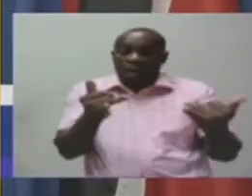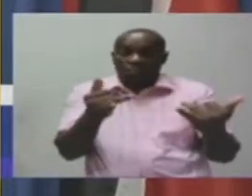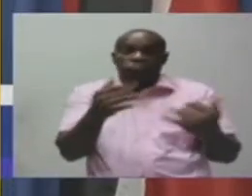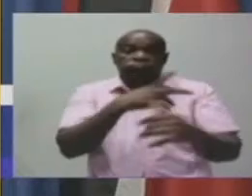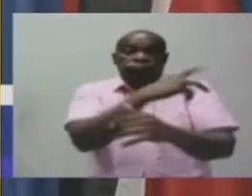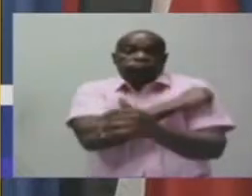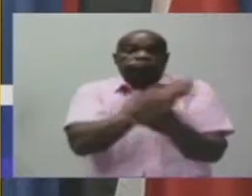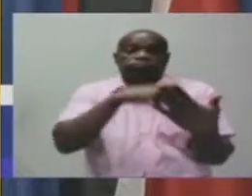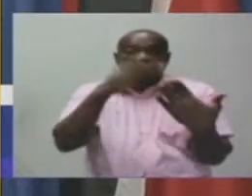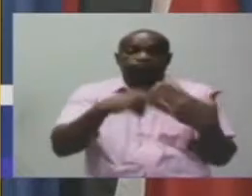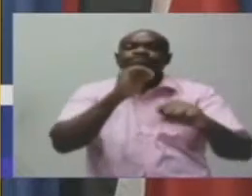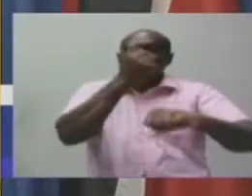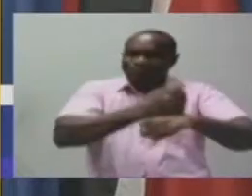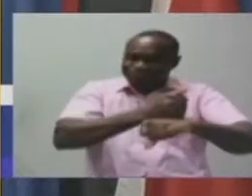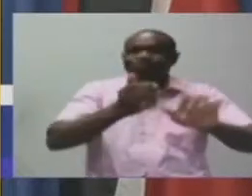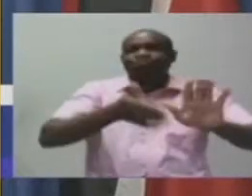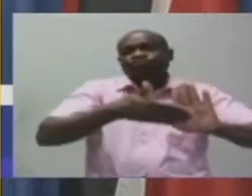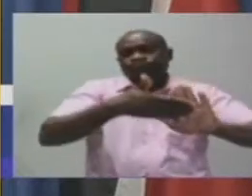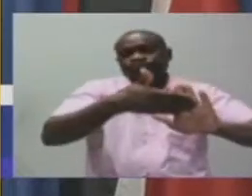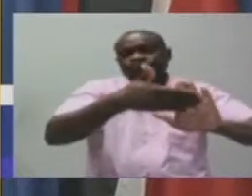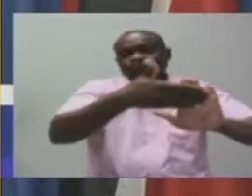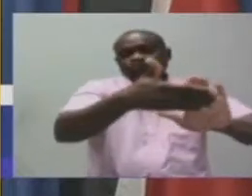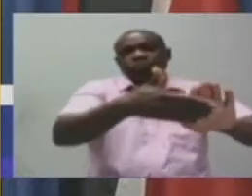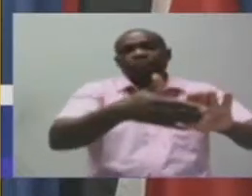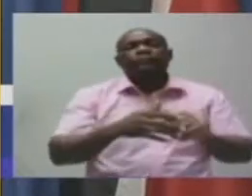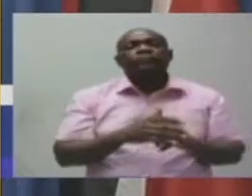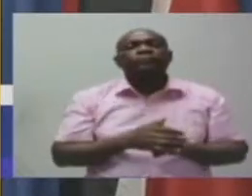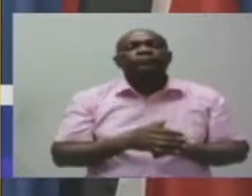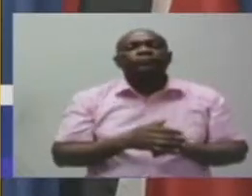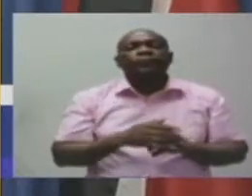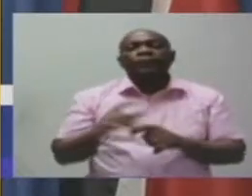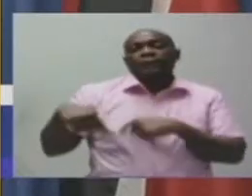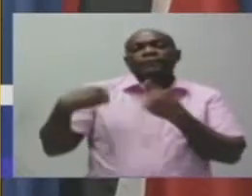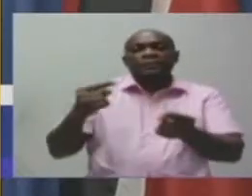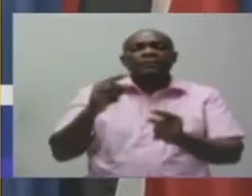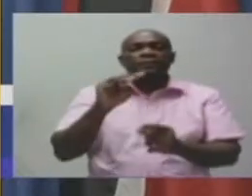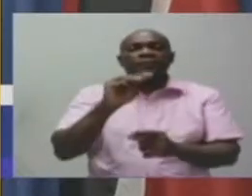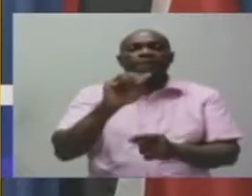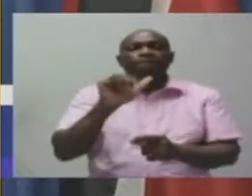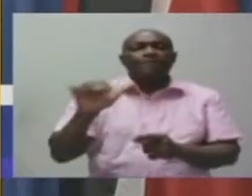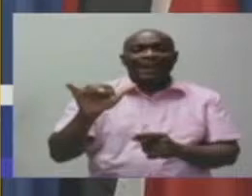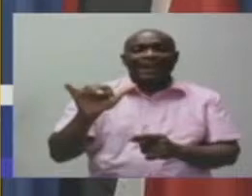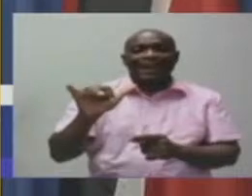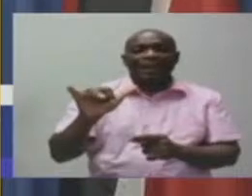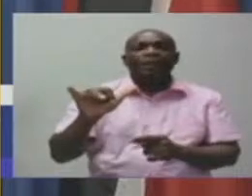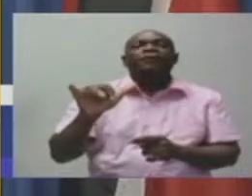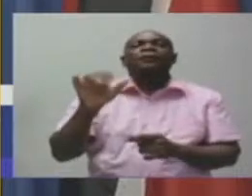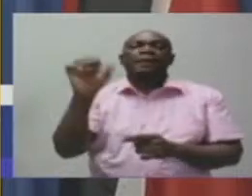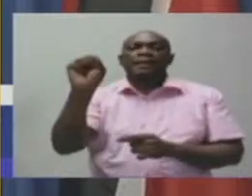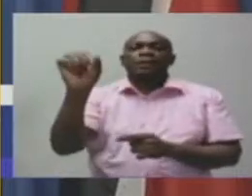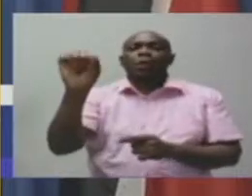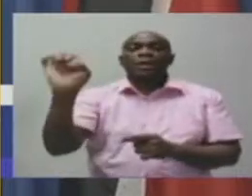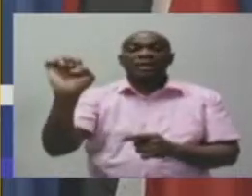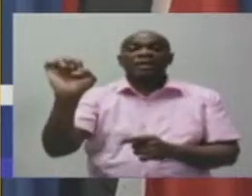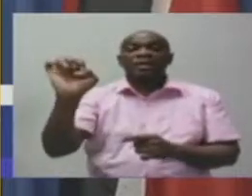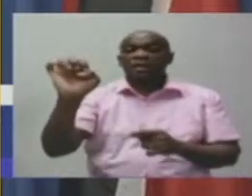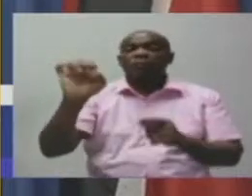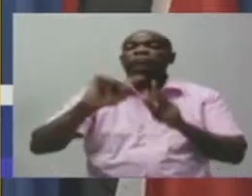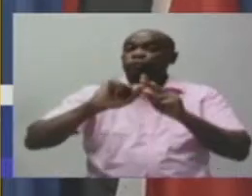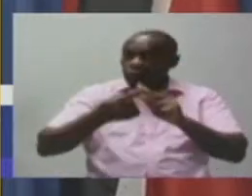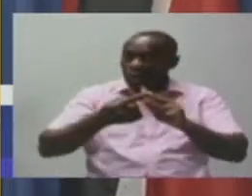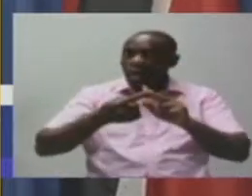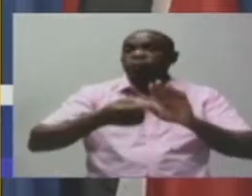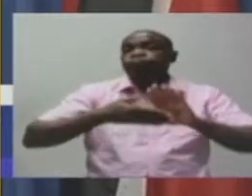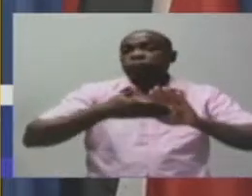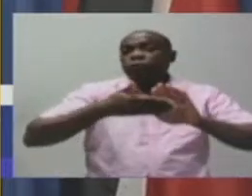We've been under a state of emergency since May, and according to the existing laws, we can go